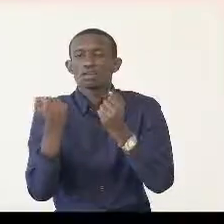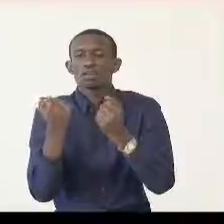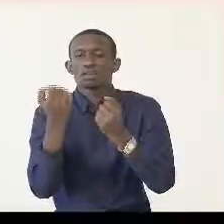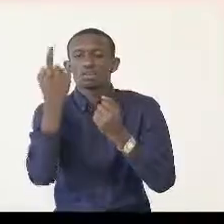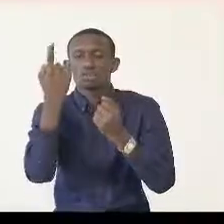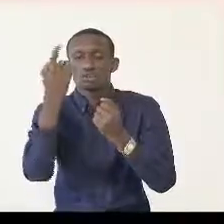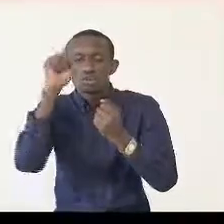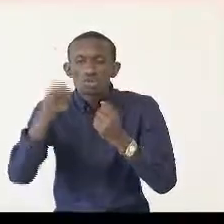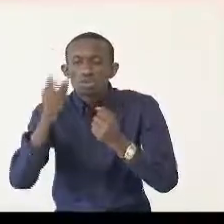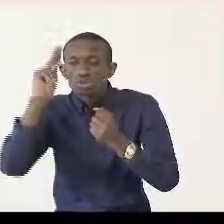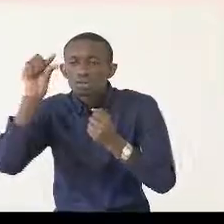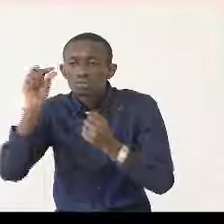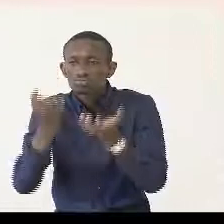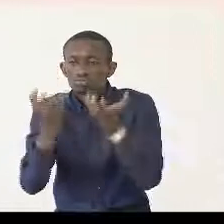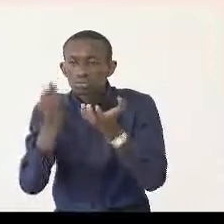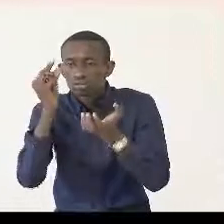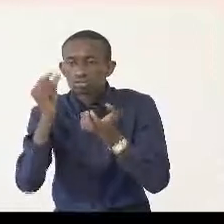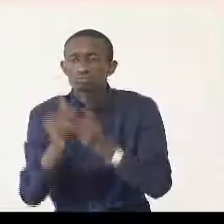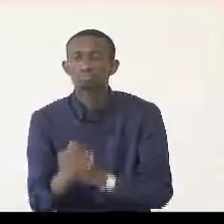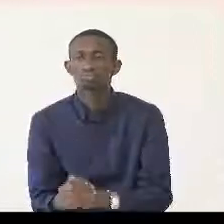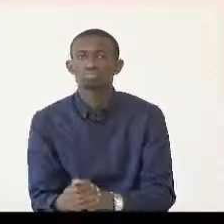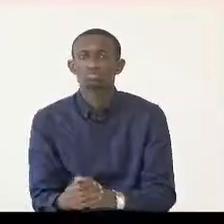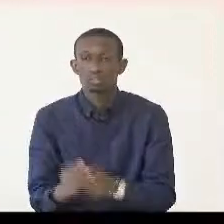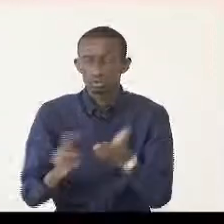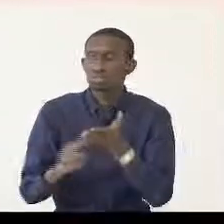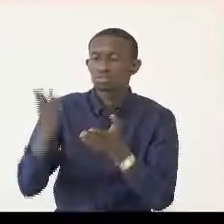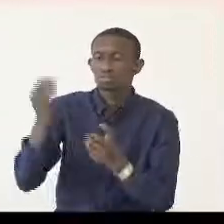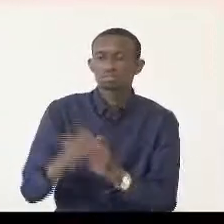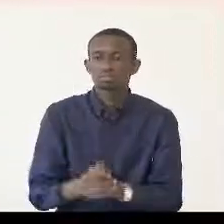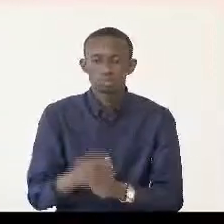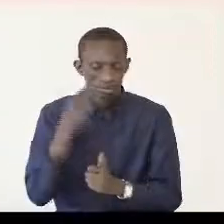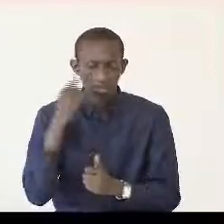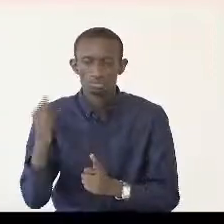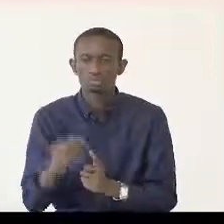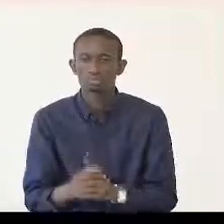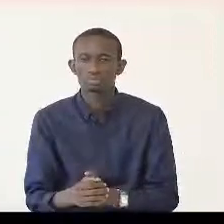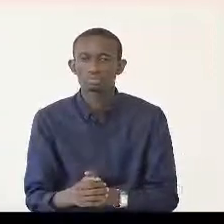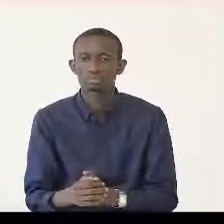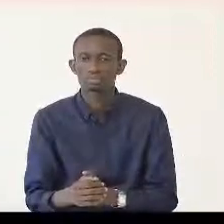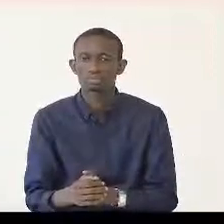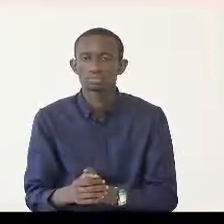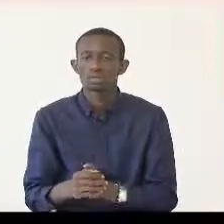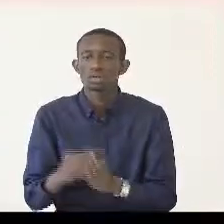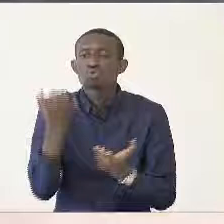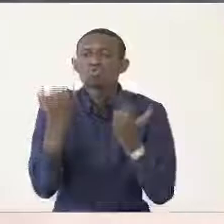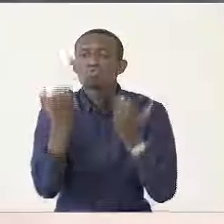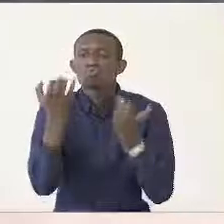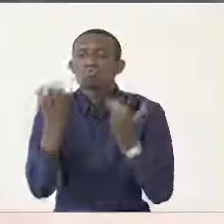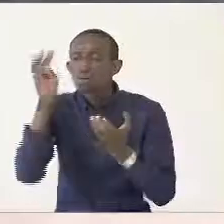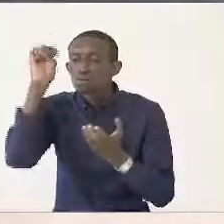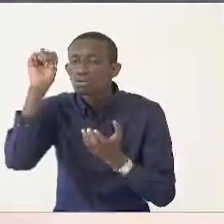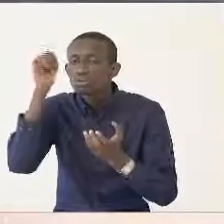1,000. What we are going now to use is here, okay? So look, the mass M1 will have it. This is